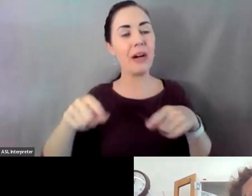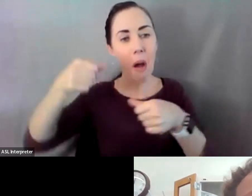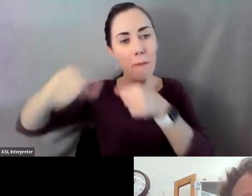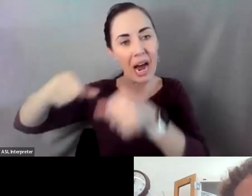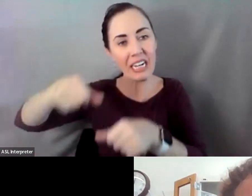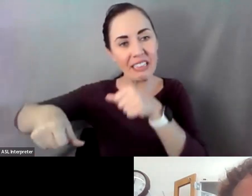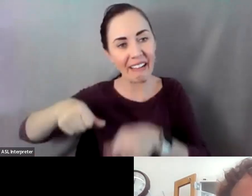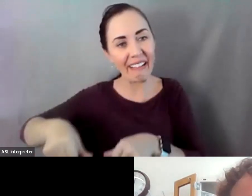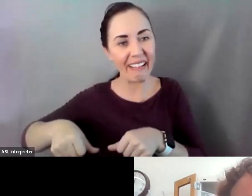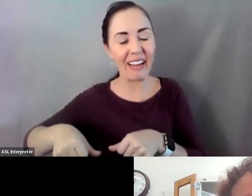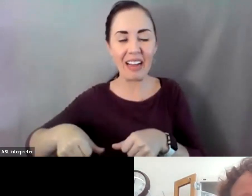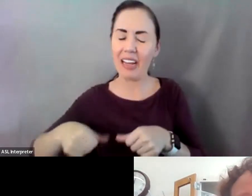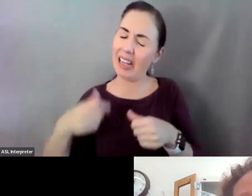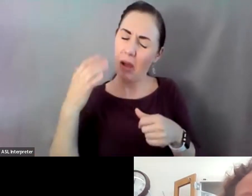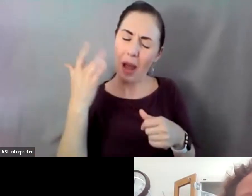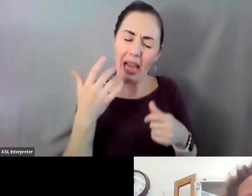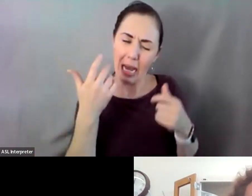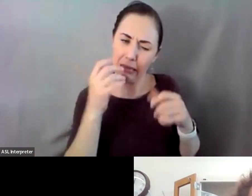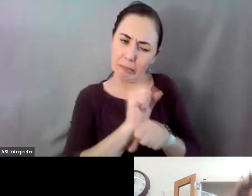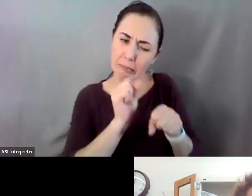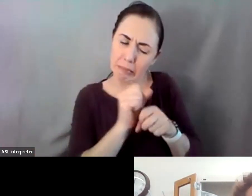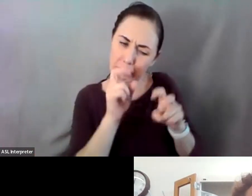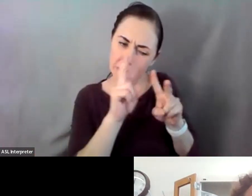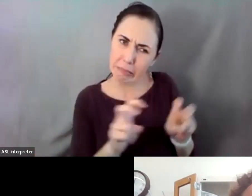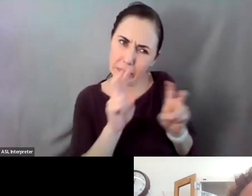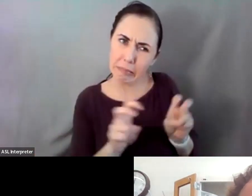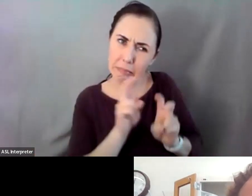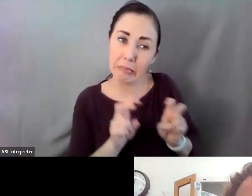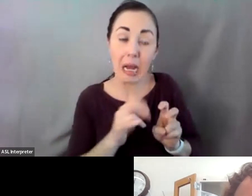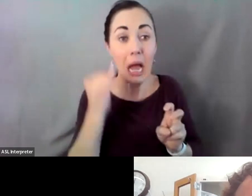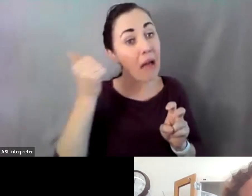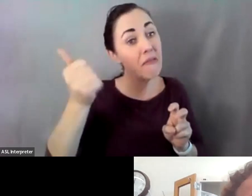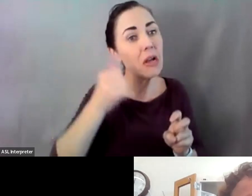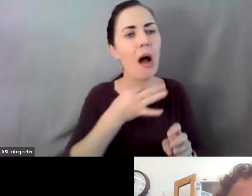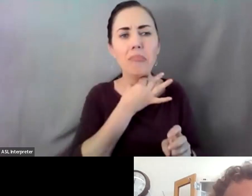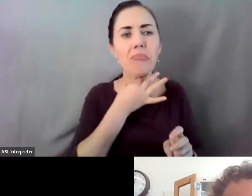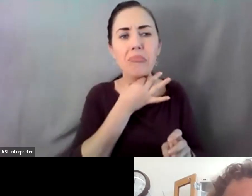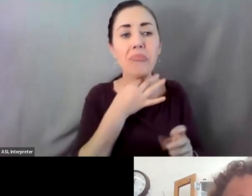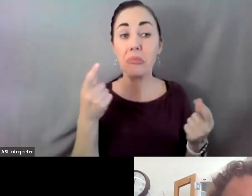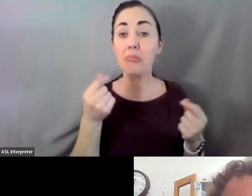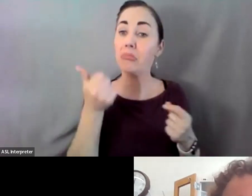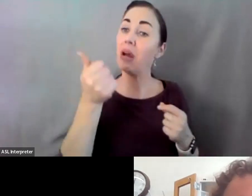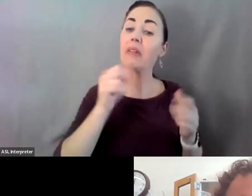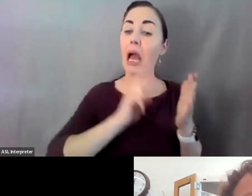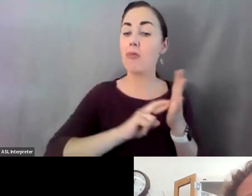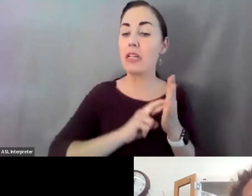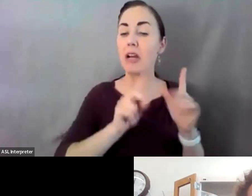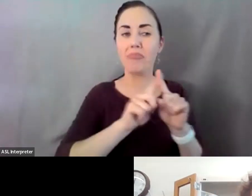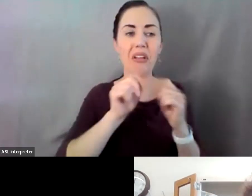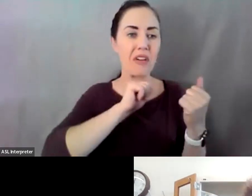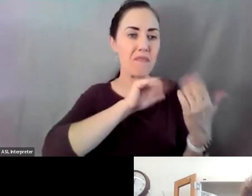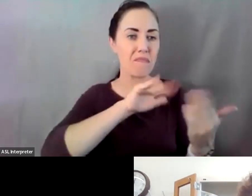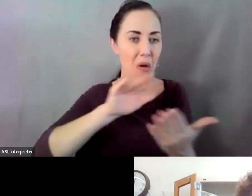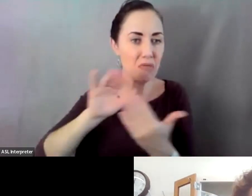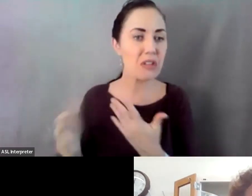work really, really hard to understand. And so if it's something that you think you might be interested in, you can do research in a lot of different ways.